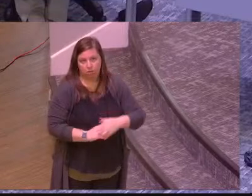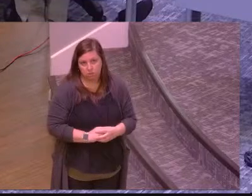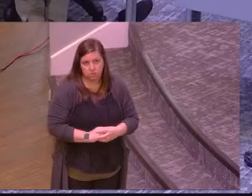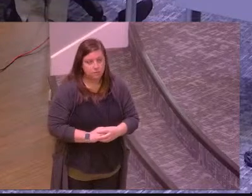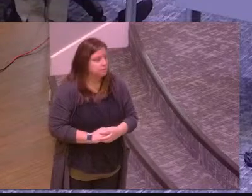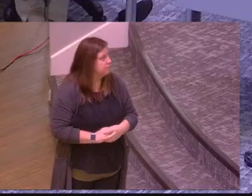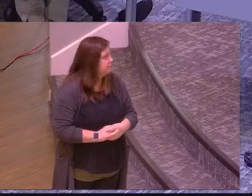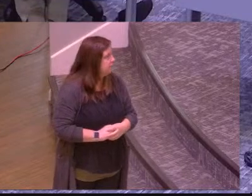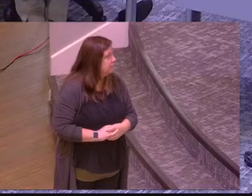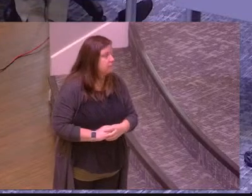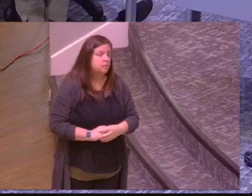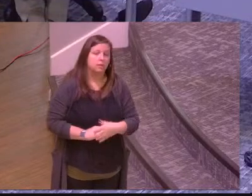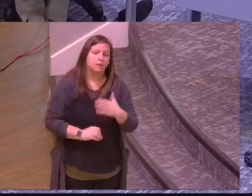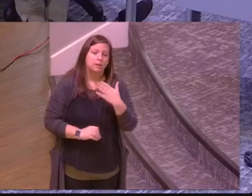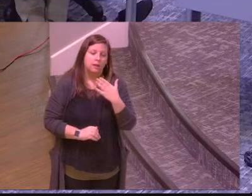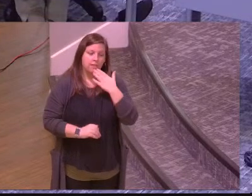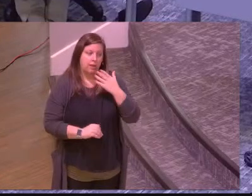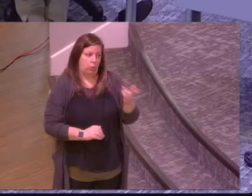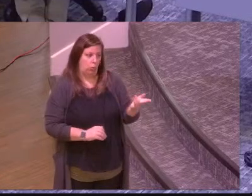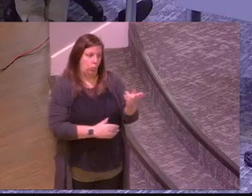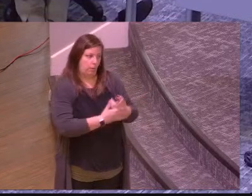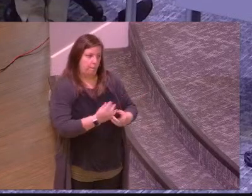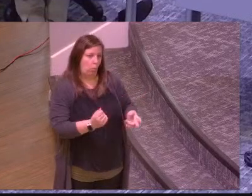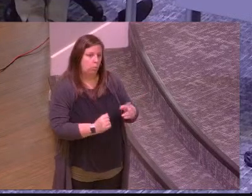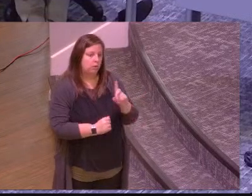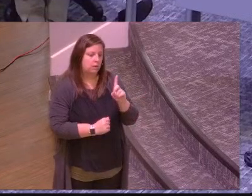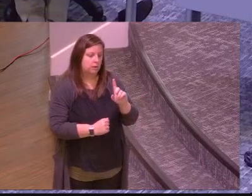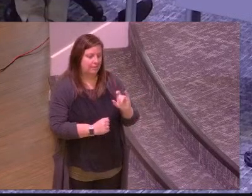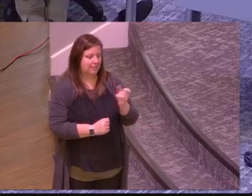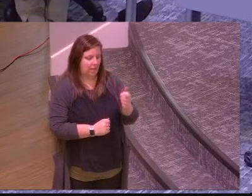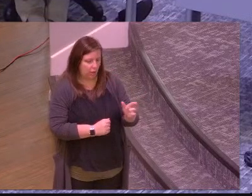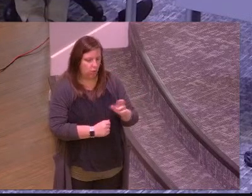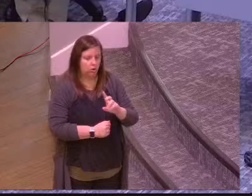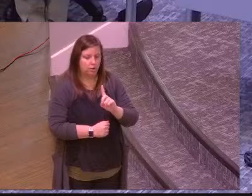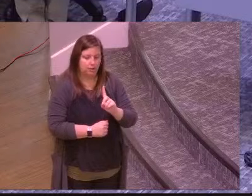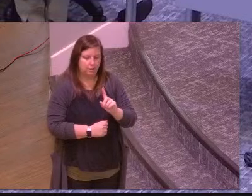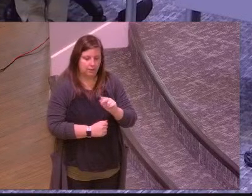Thank you, Dr. Yeager and Ms. Davis. Yeah, I think it's definitely